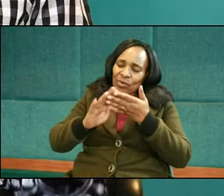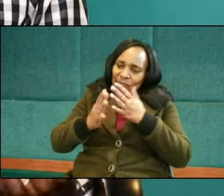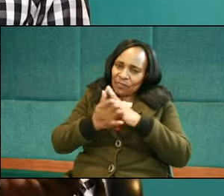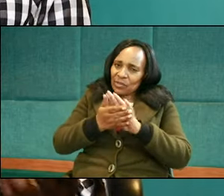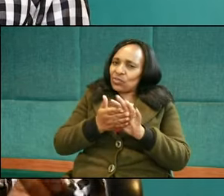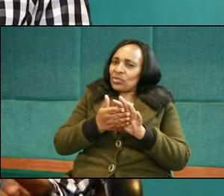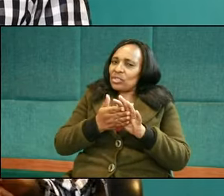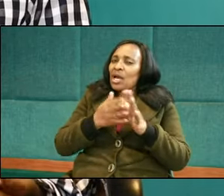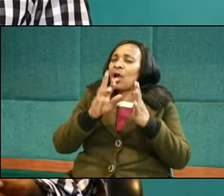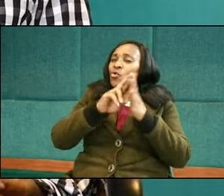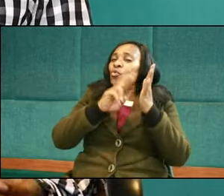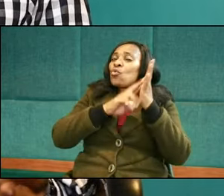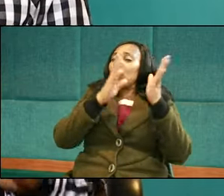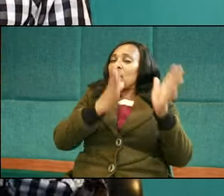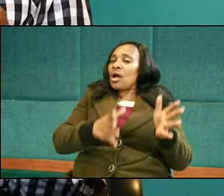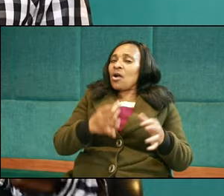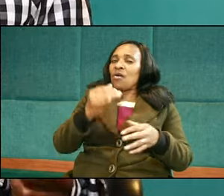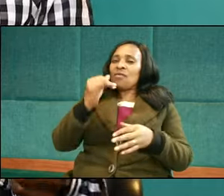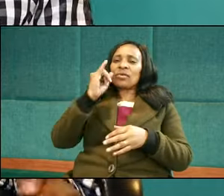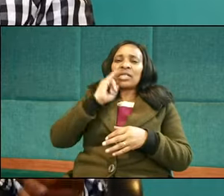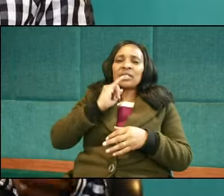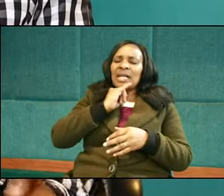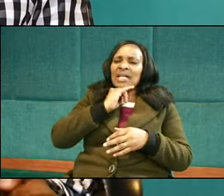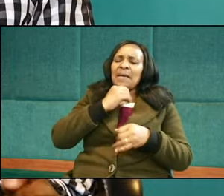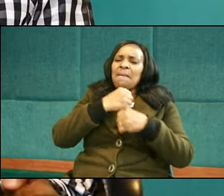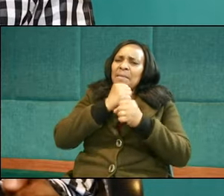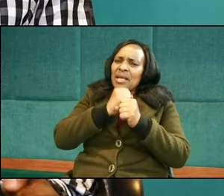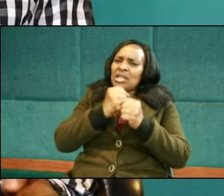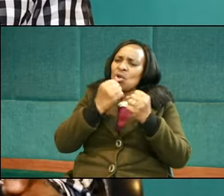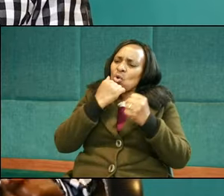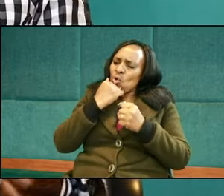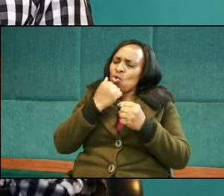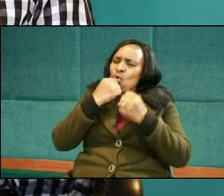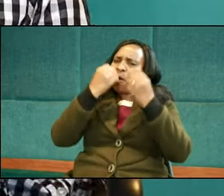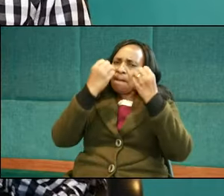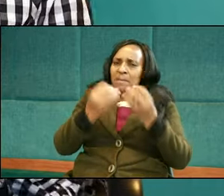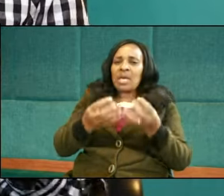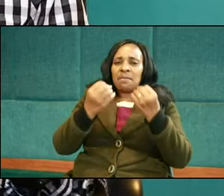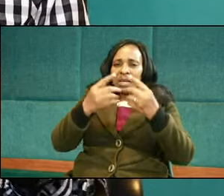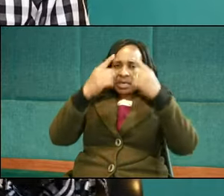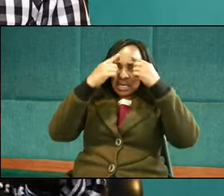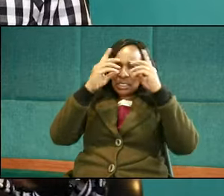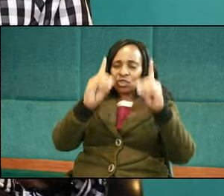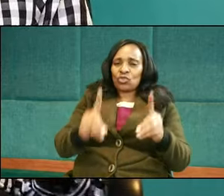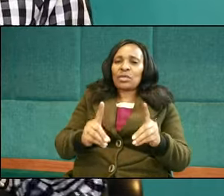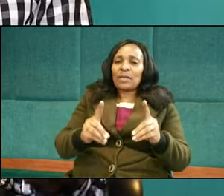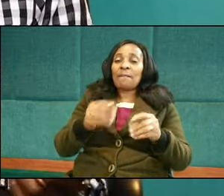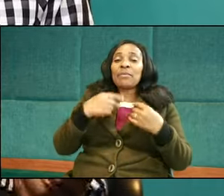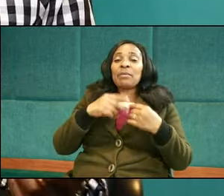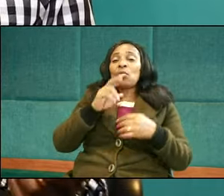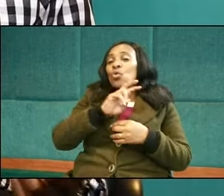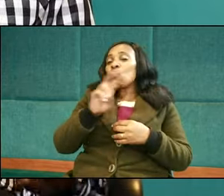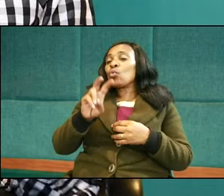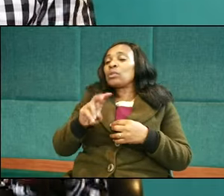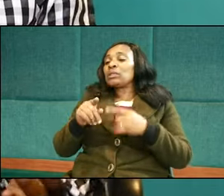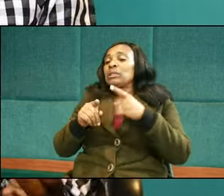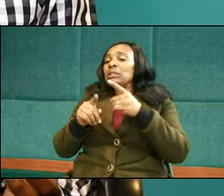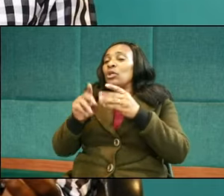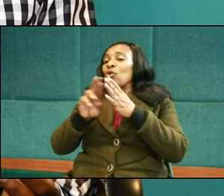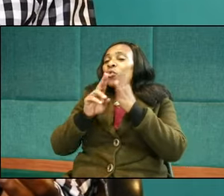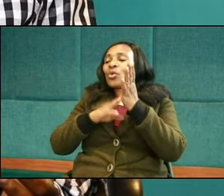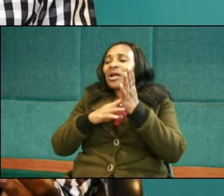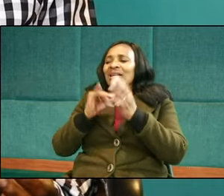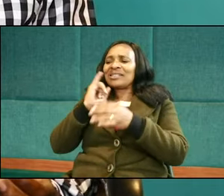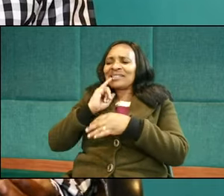As the ruler of Israel, he made many wrong decisions, such that when people looked at him as the ruler of